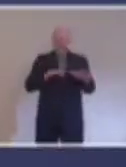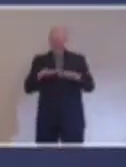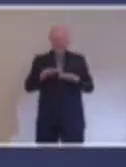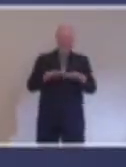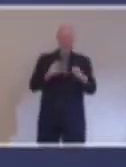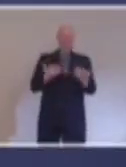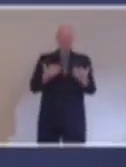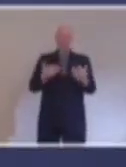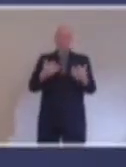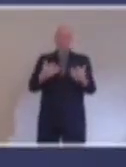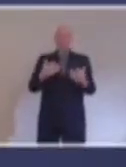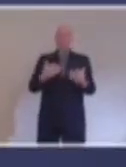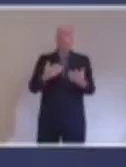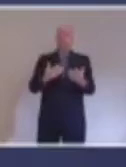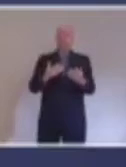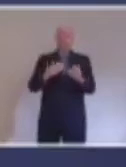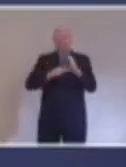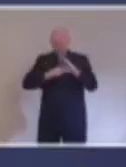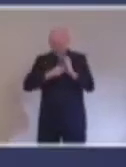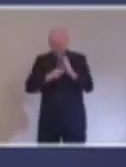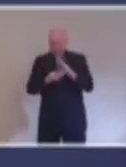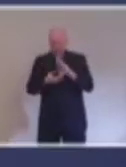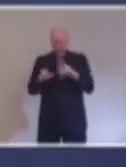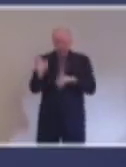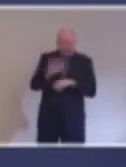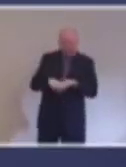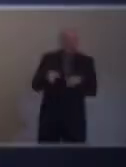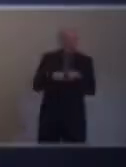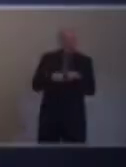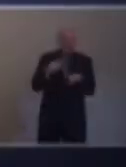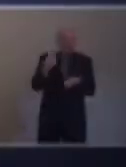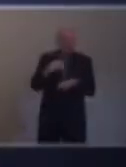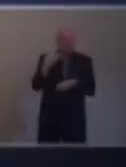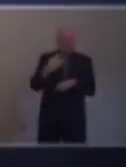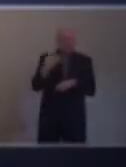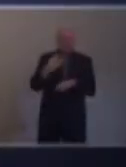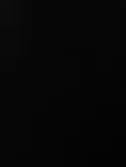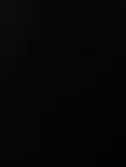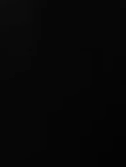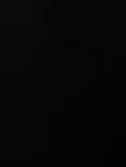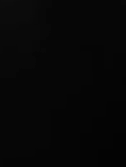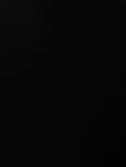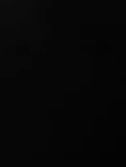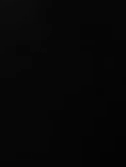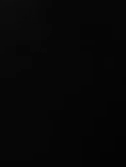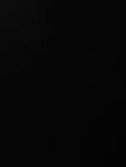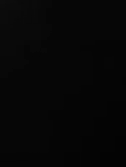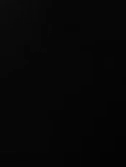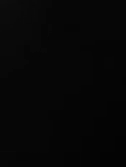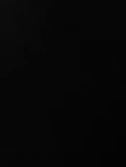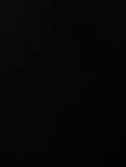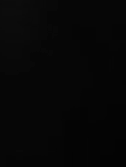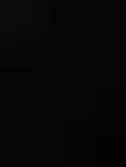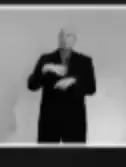resolving not to go back to 2019, but to do better, to reform our system of government, To